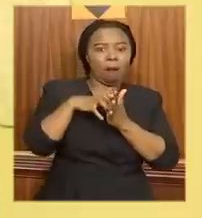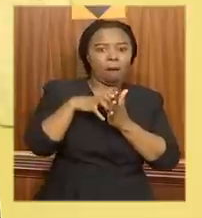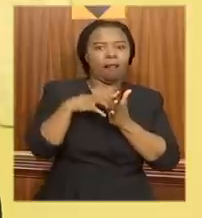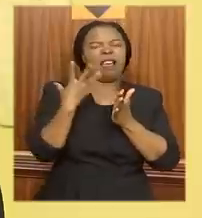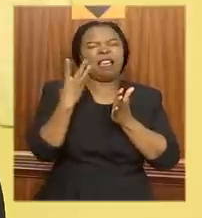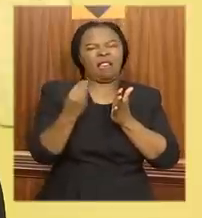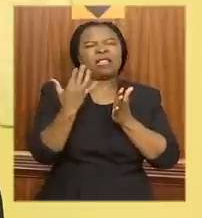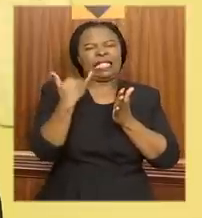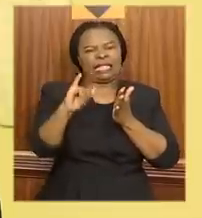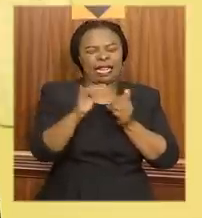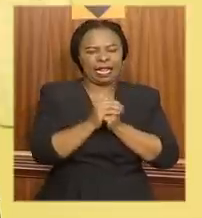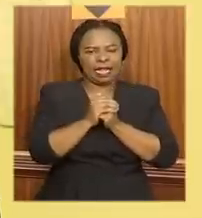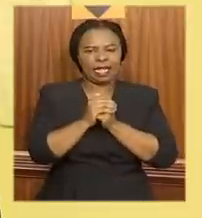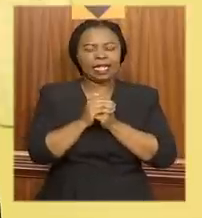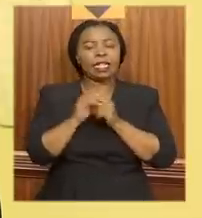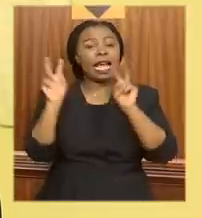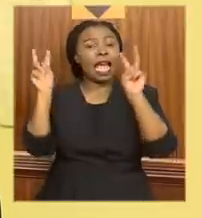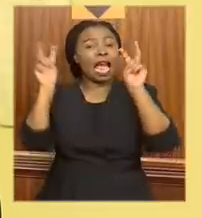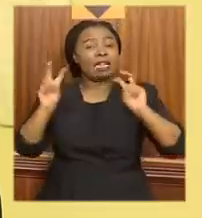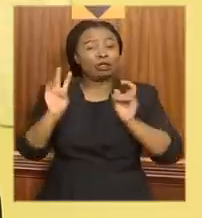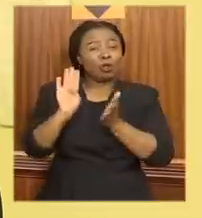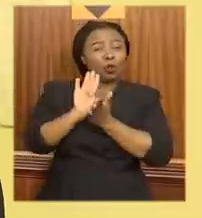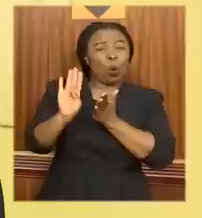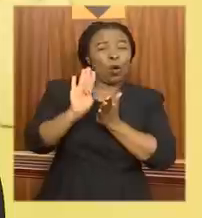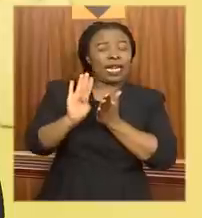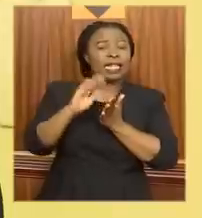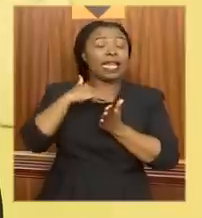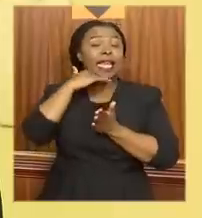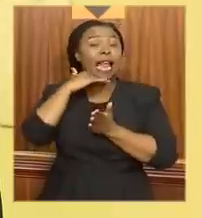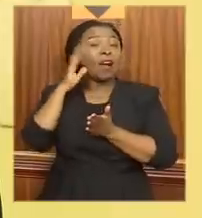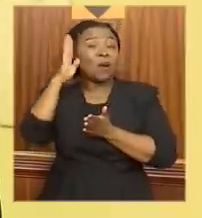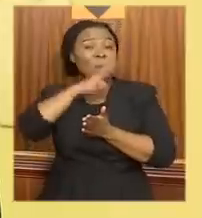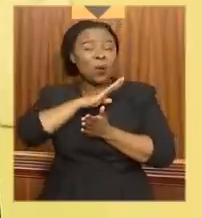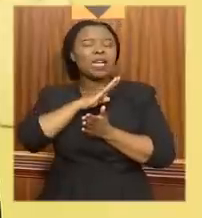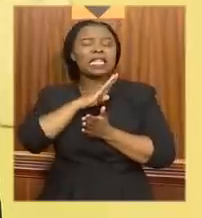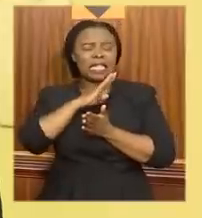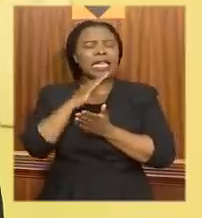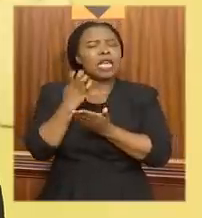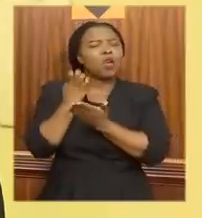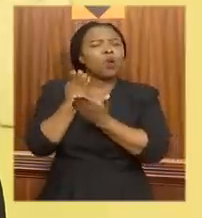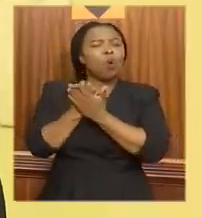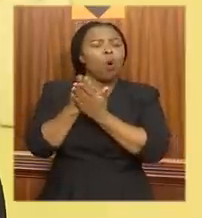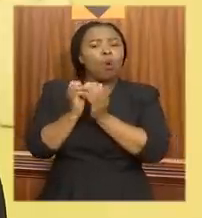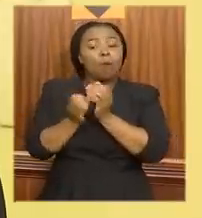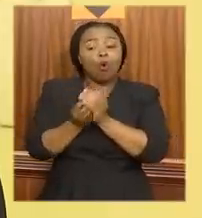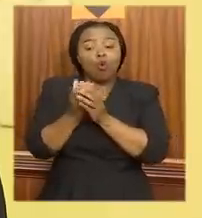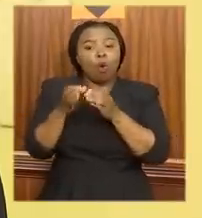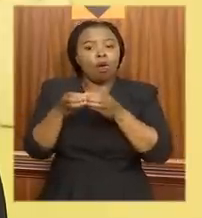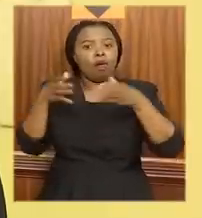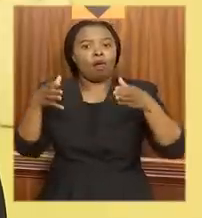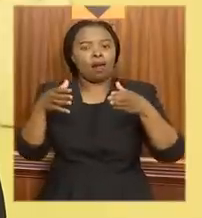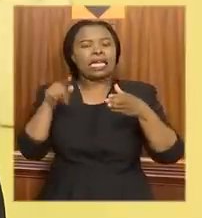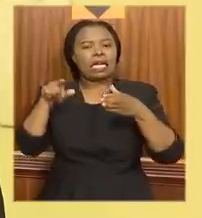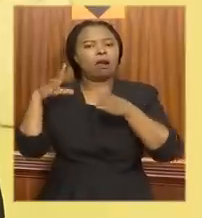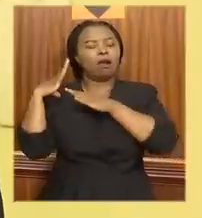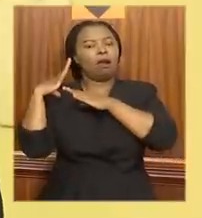shortage of electricity is a huge constraint on economic growth and job creation.